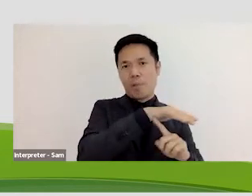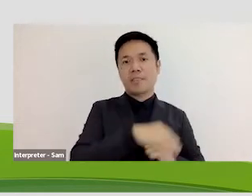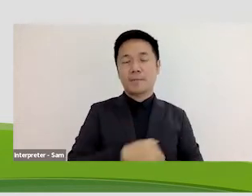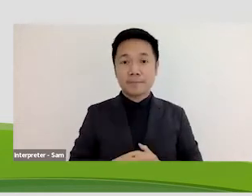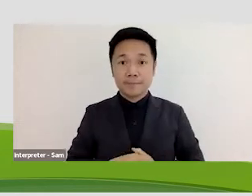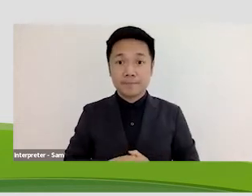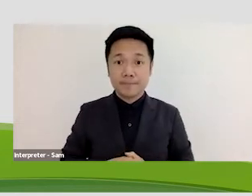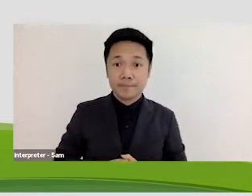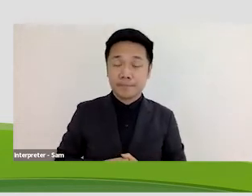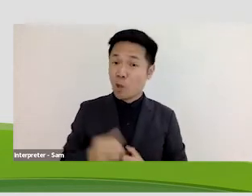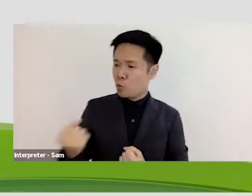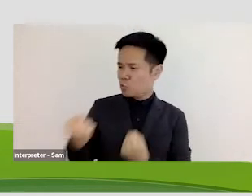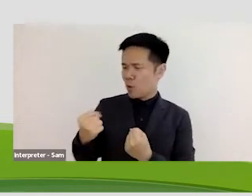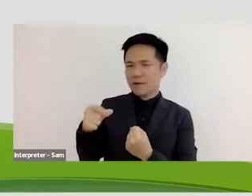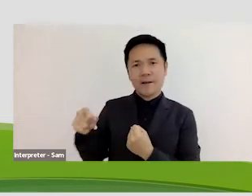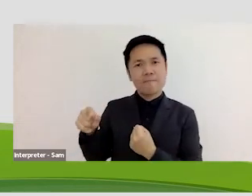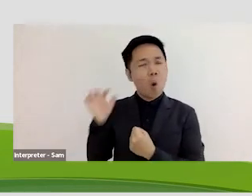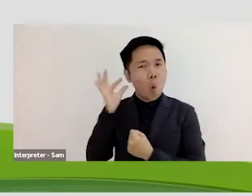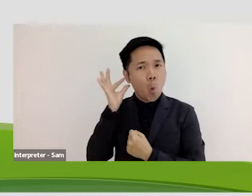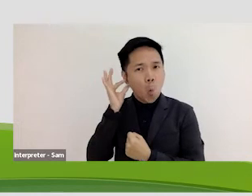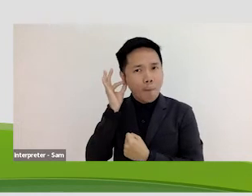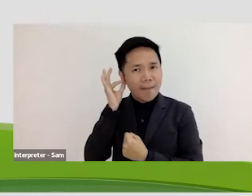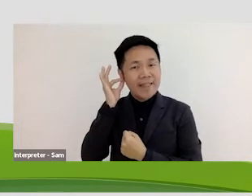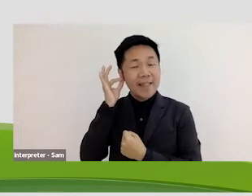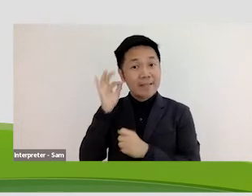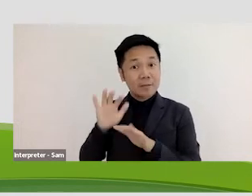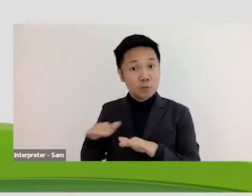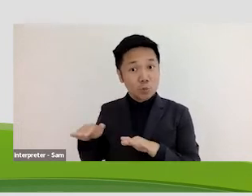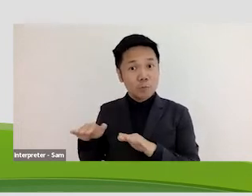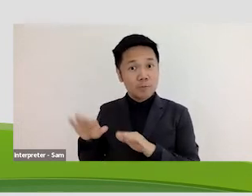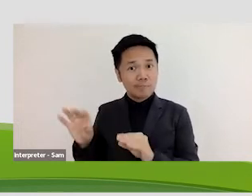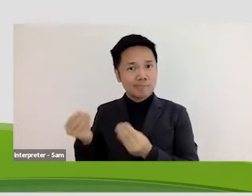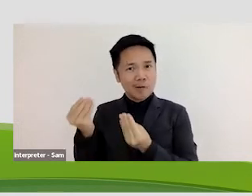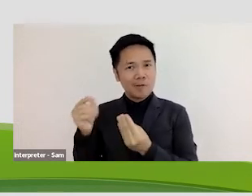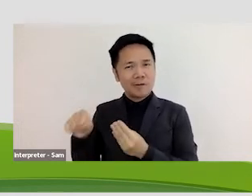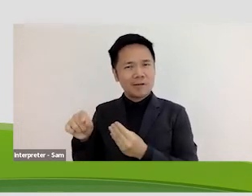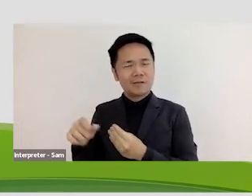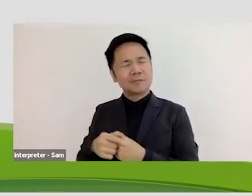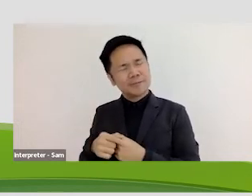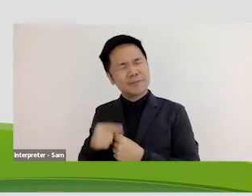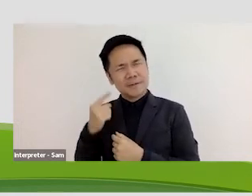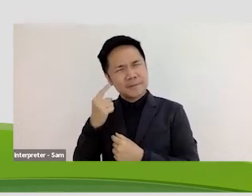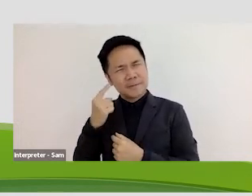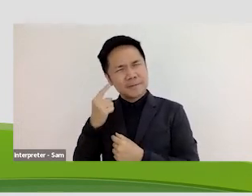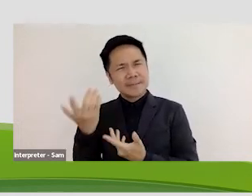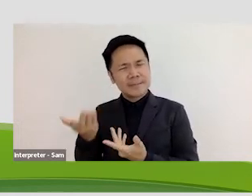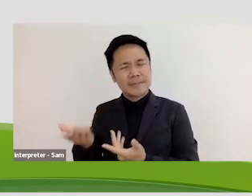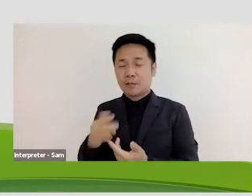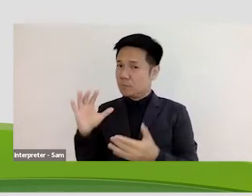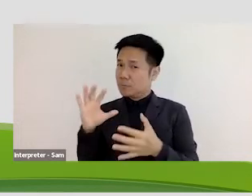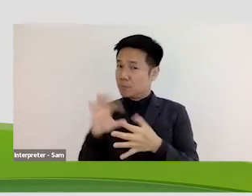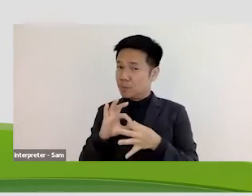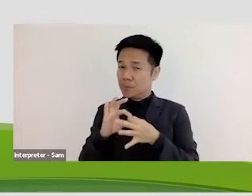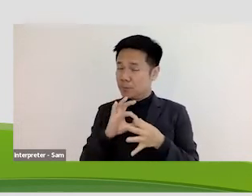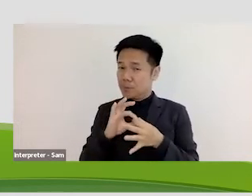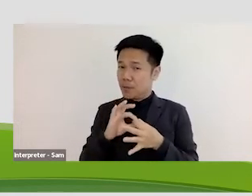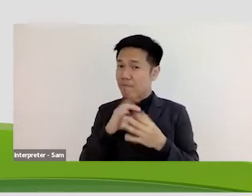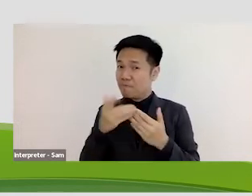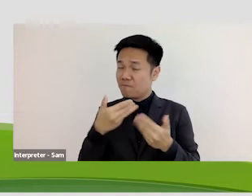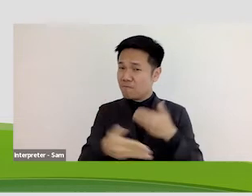Strengthen the resilience of women and girls to climate and disaster risk through the financing and provision of